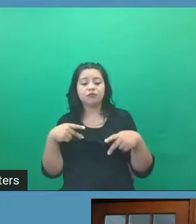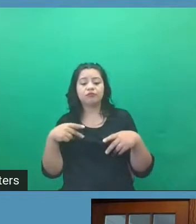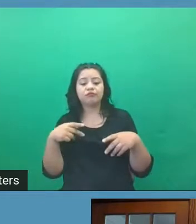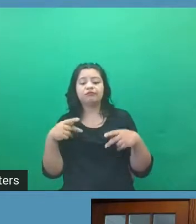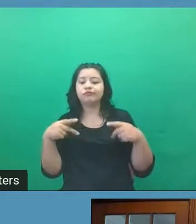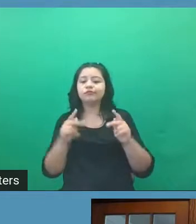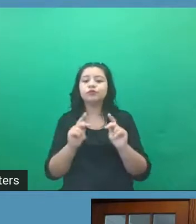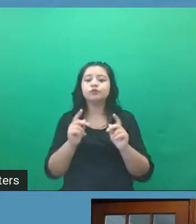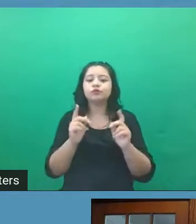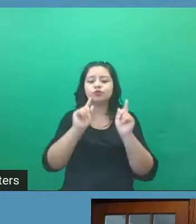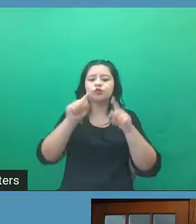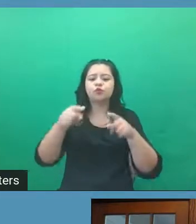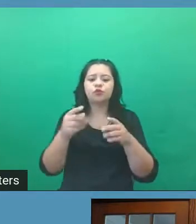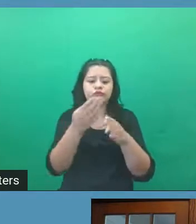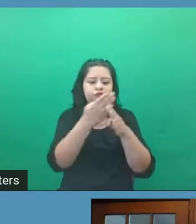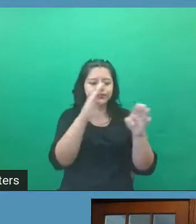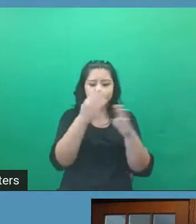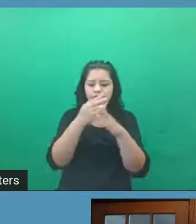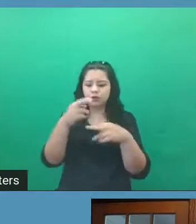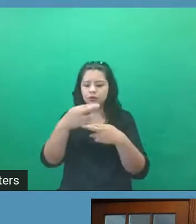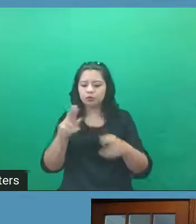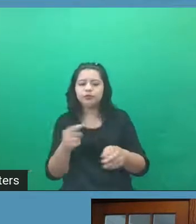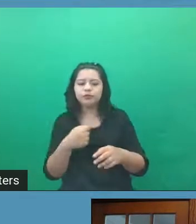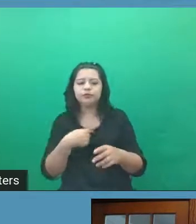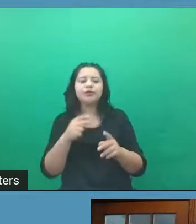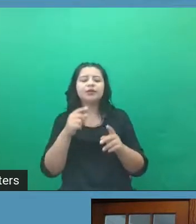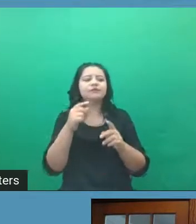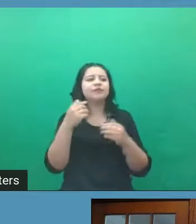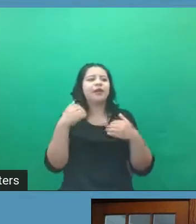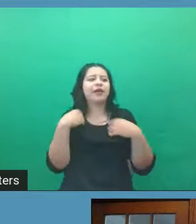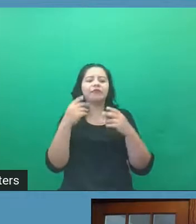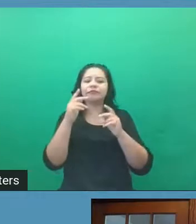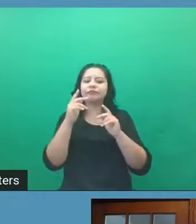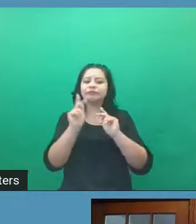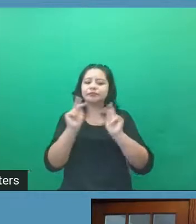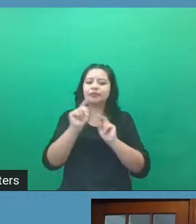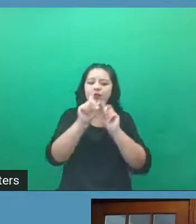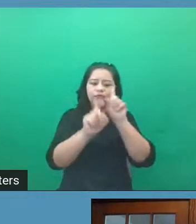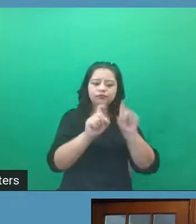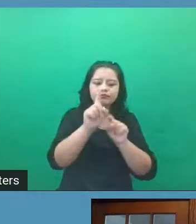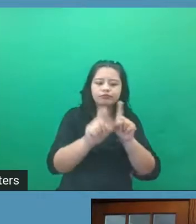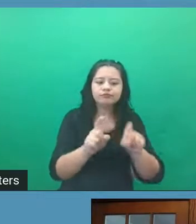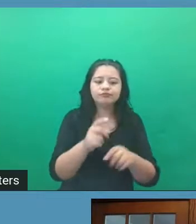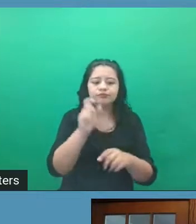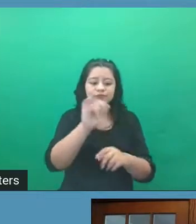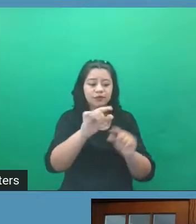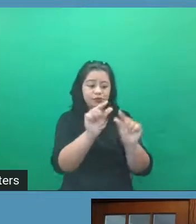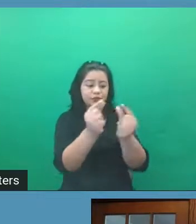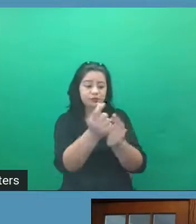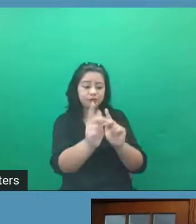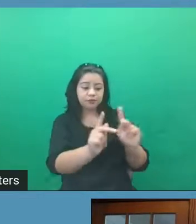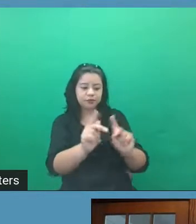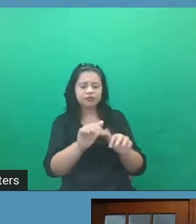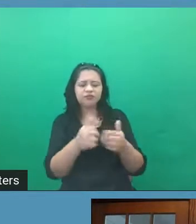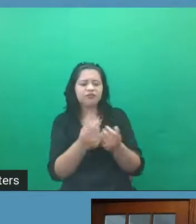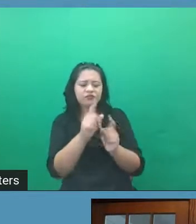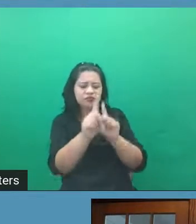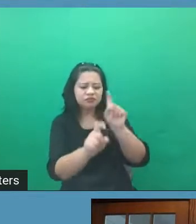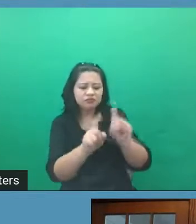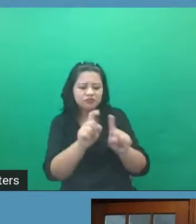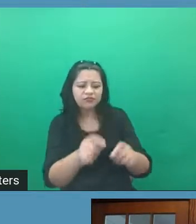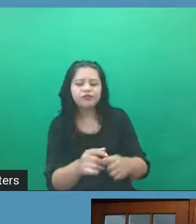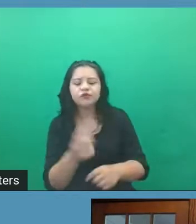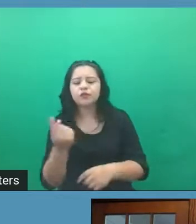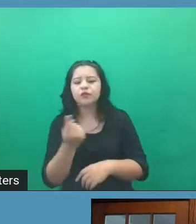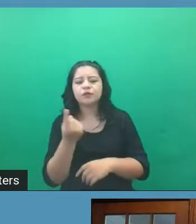with facilitators and come up with a series of questions that you can have that really, questions are the beginning of everything.